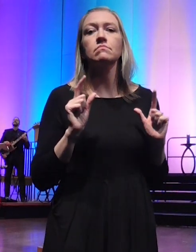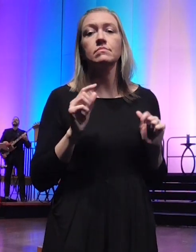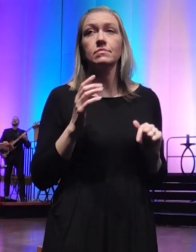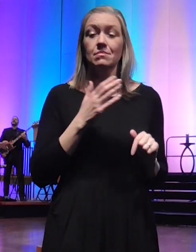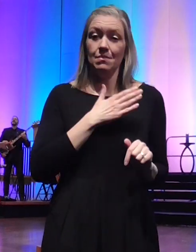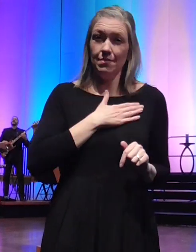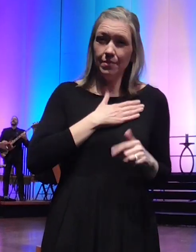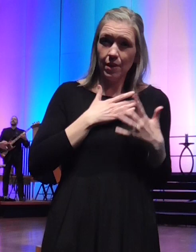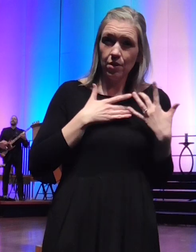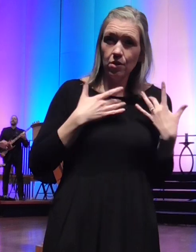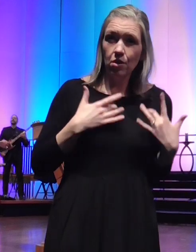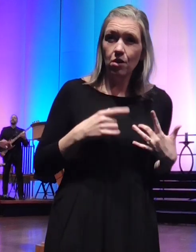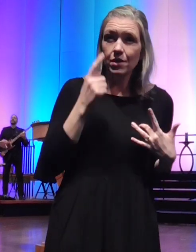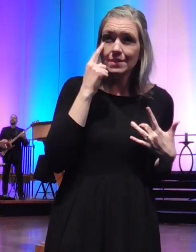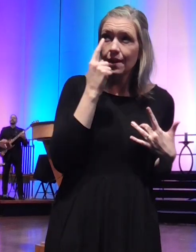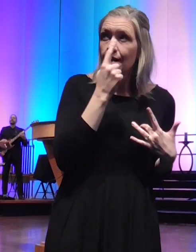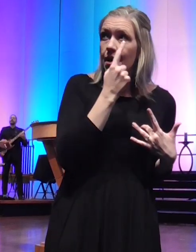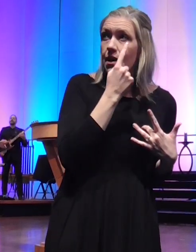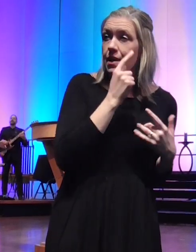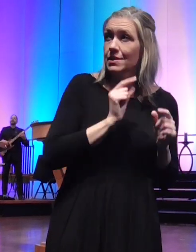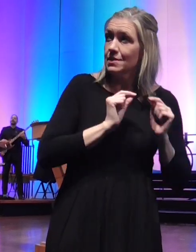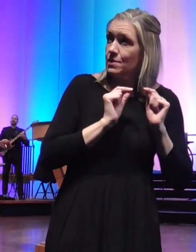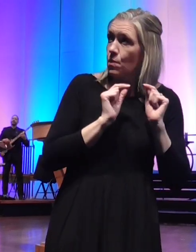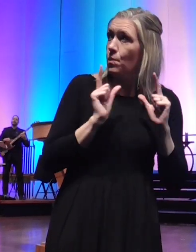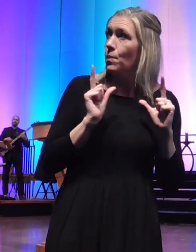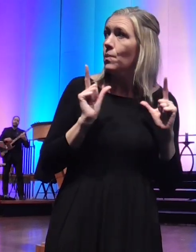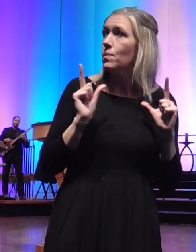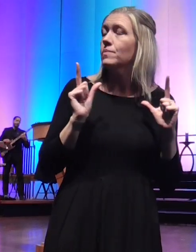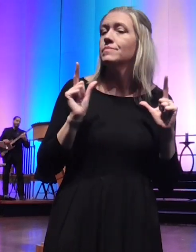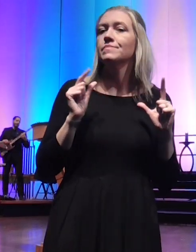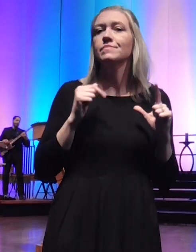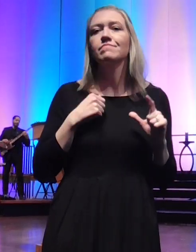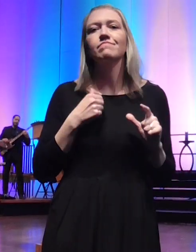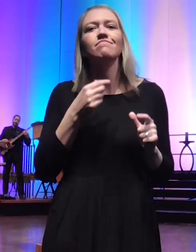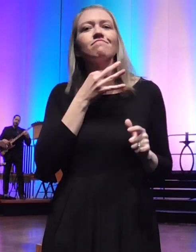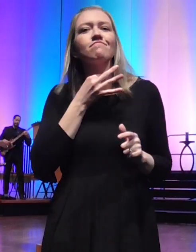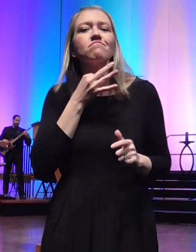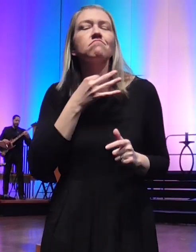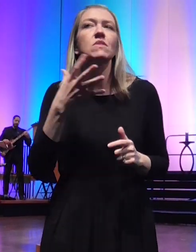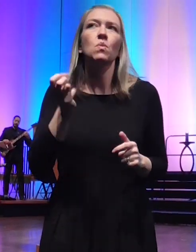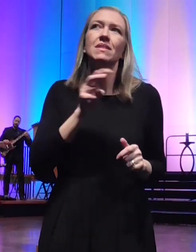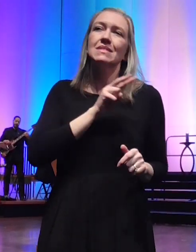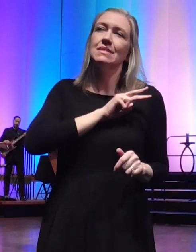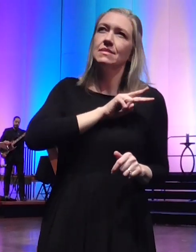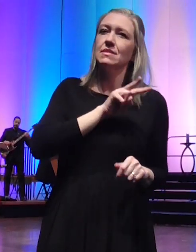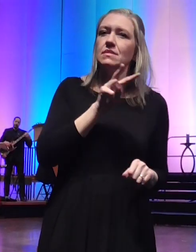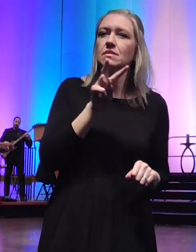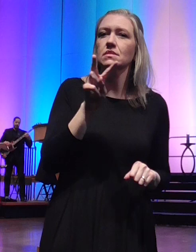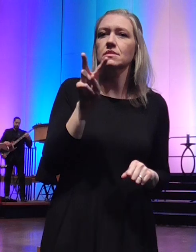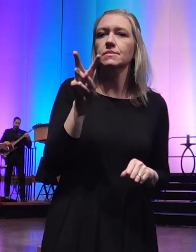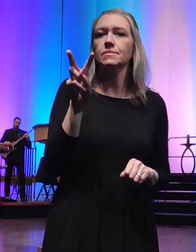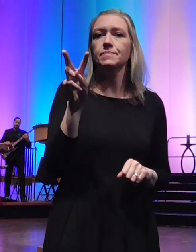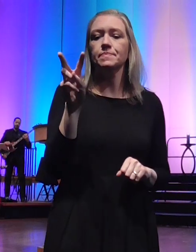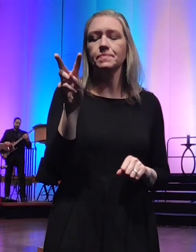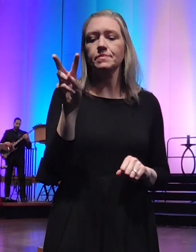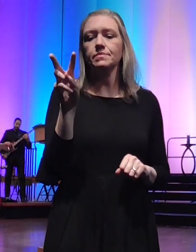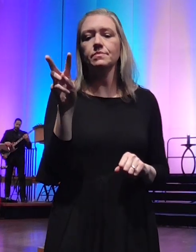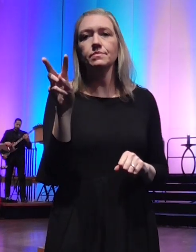Open the eyes of my heart. I want to see you.